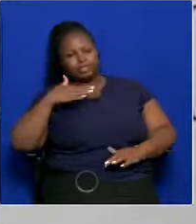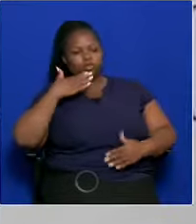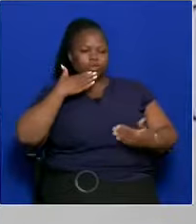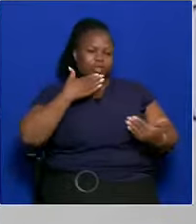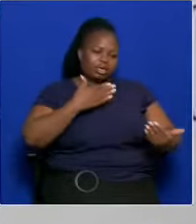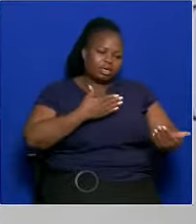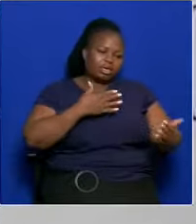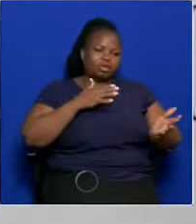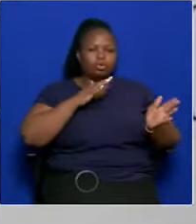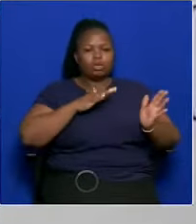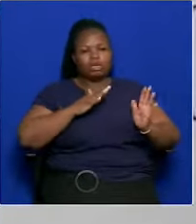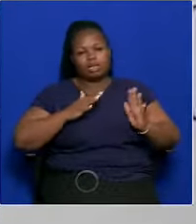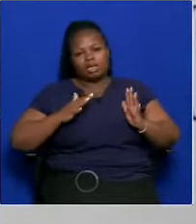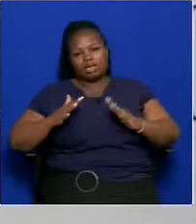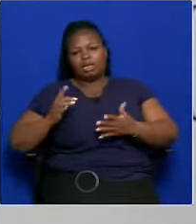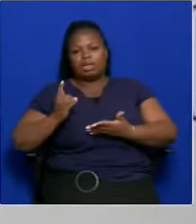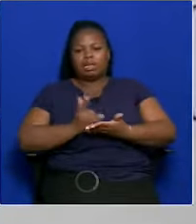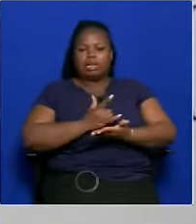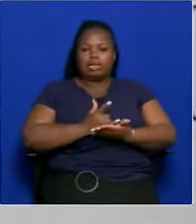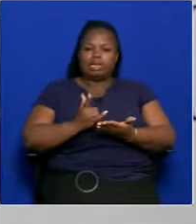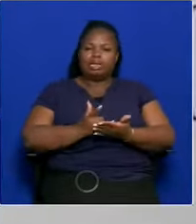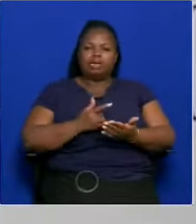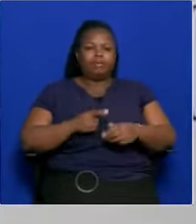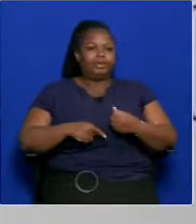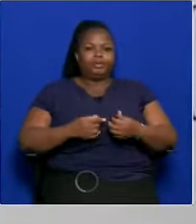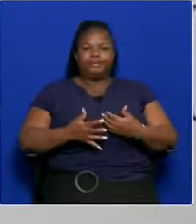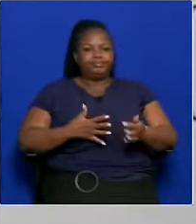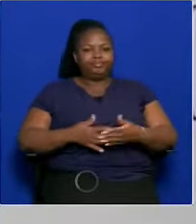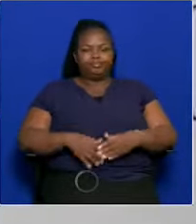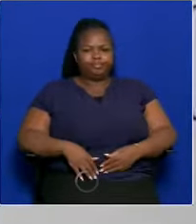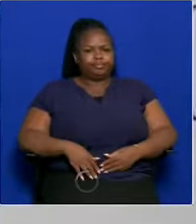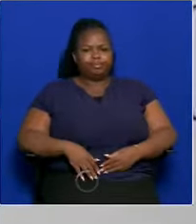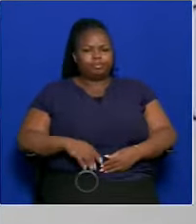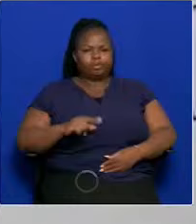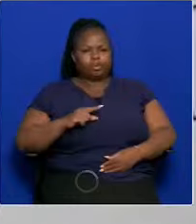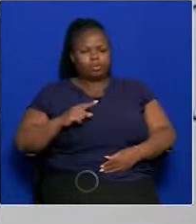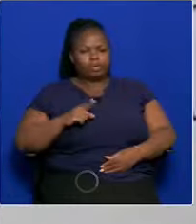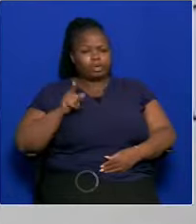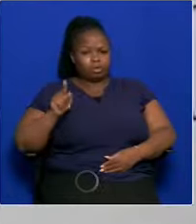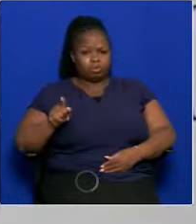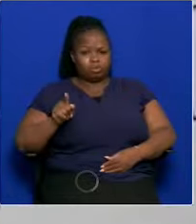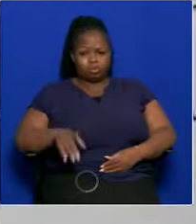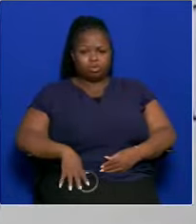can chat about anything because you are cordial there, you are not fighting.